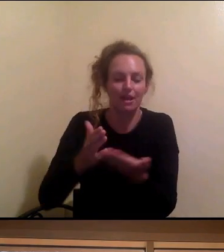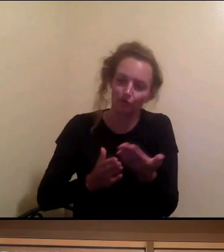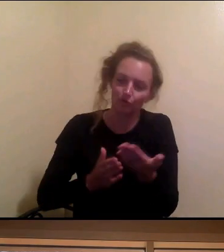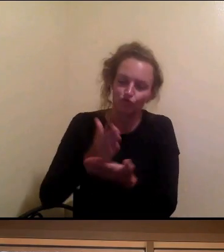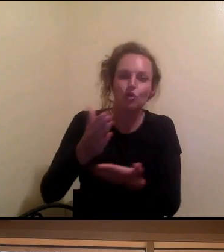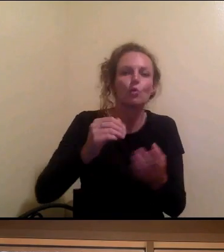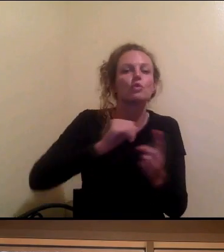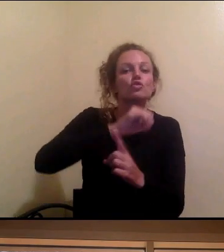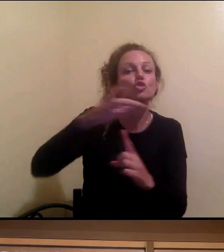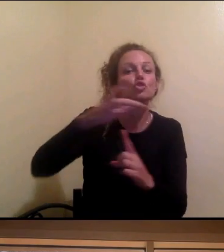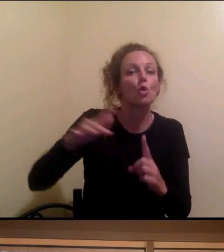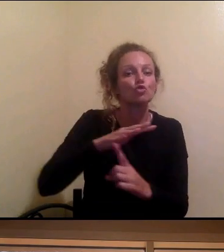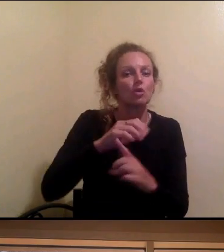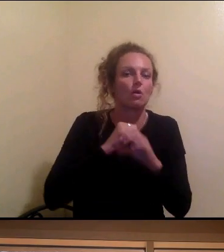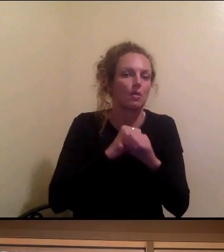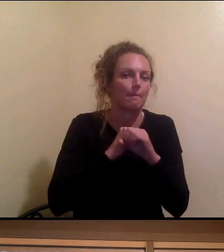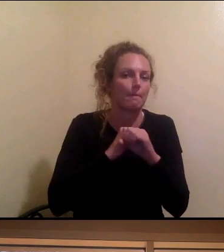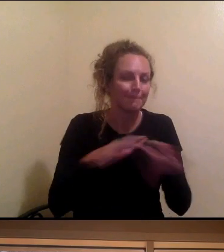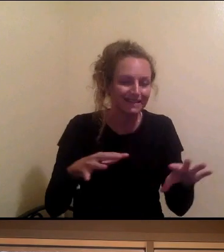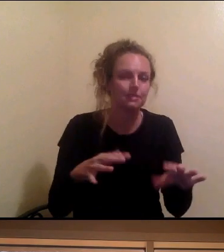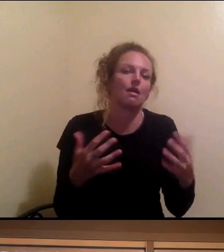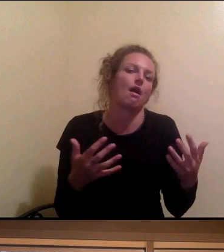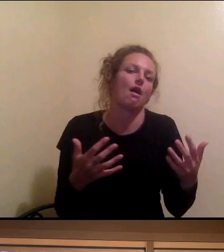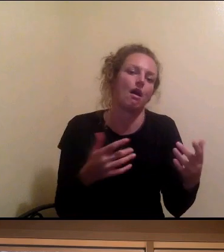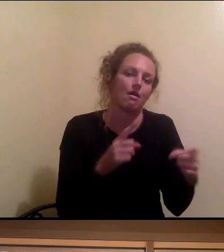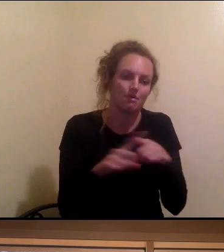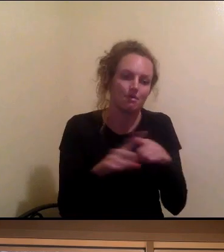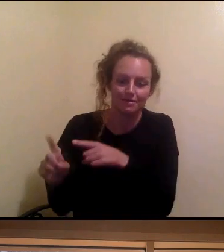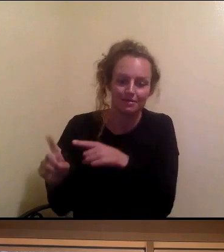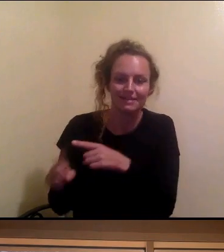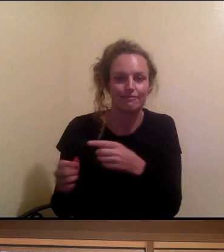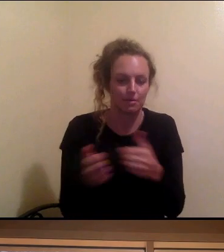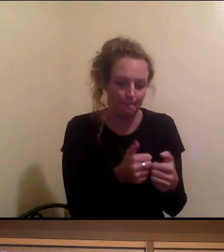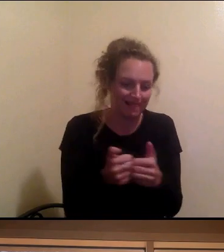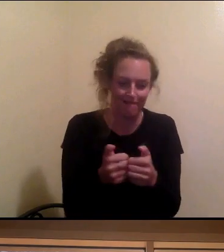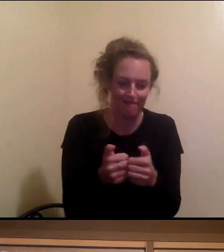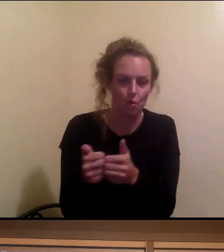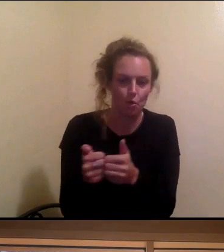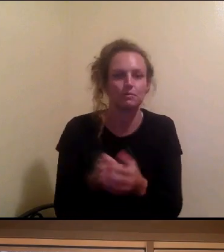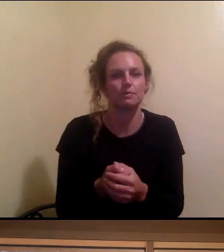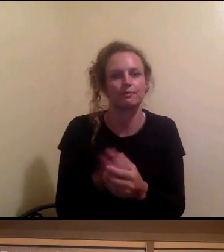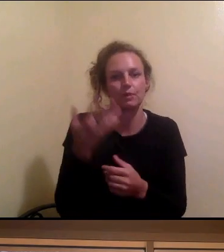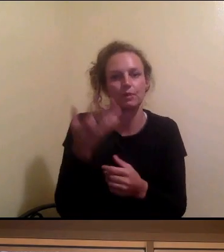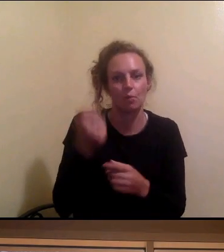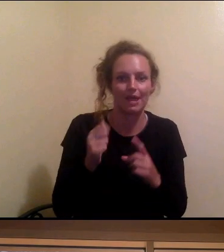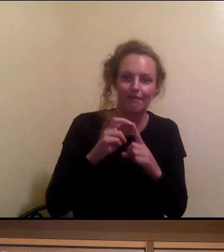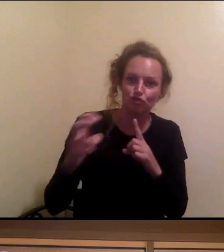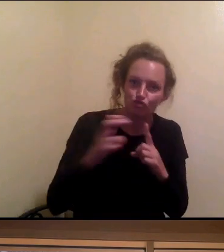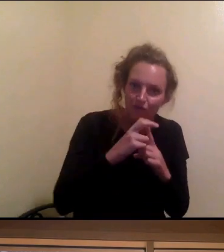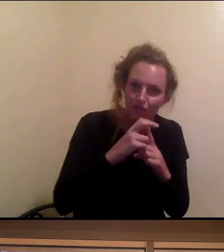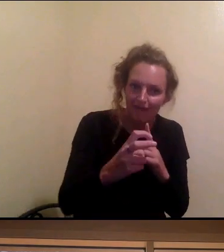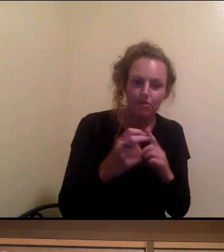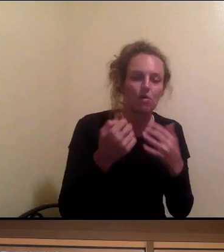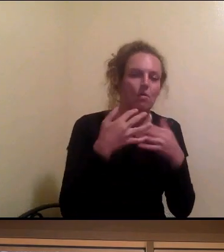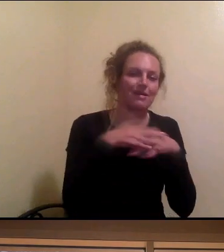have access to arguably one of the world's largest networks of travel influencers who are agreed to push this and distribute this